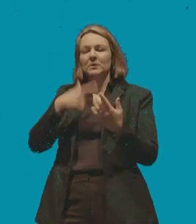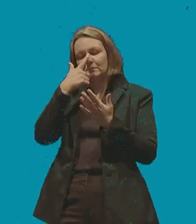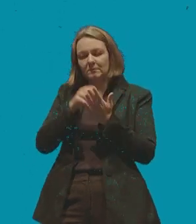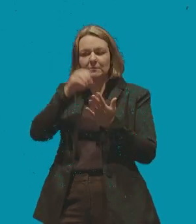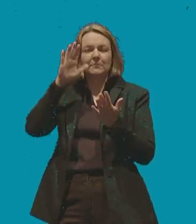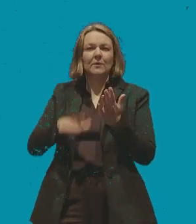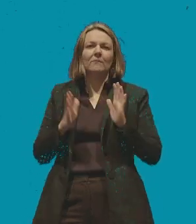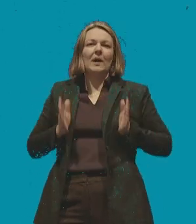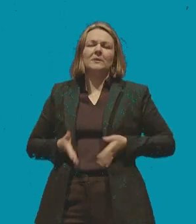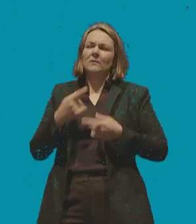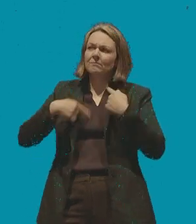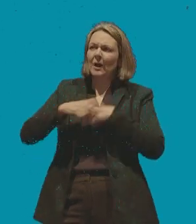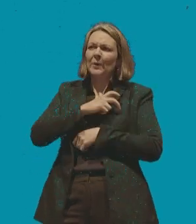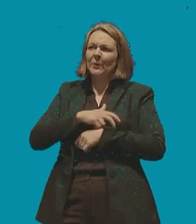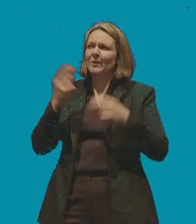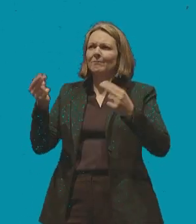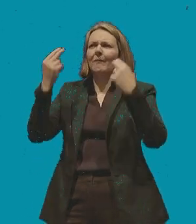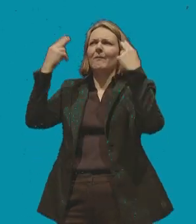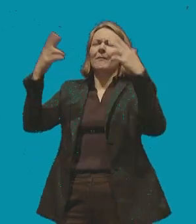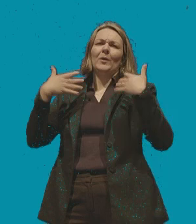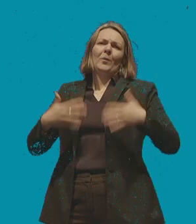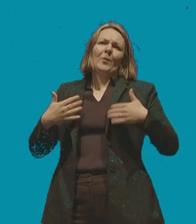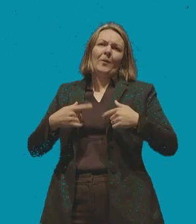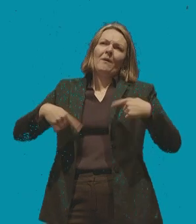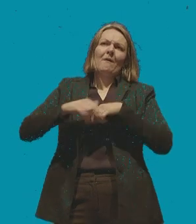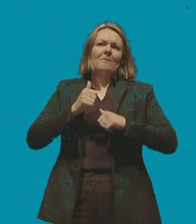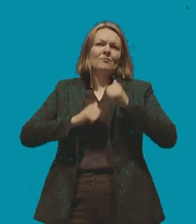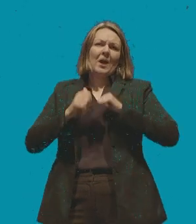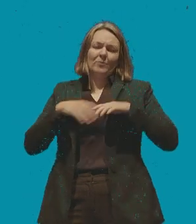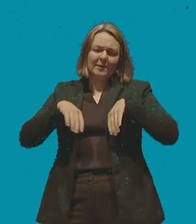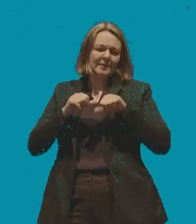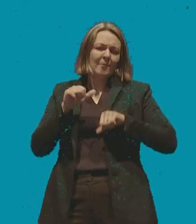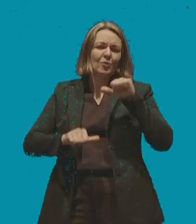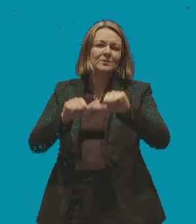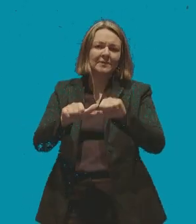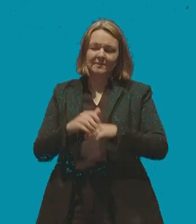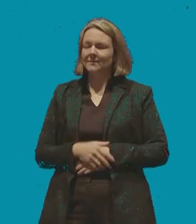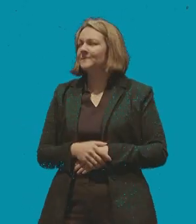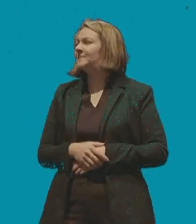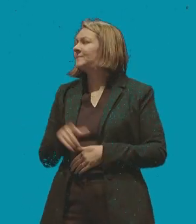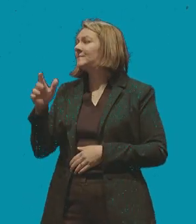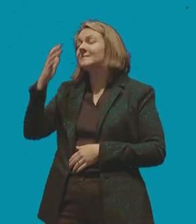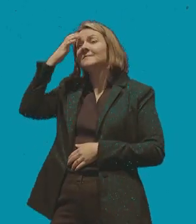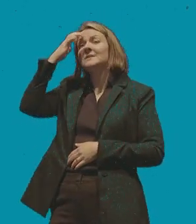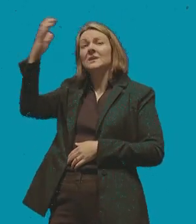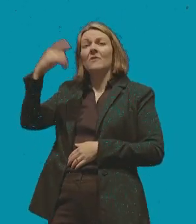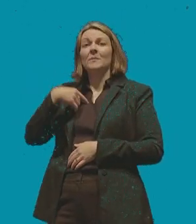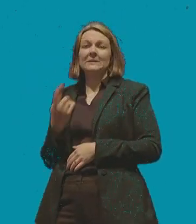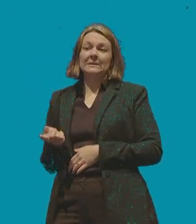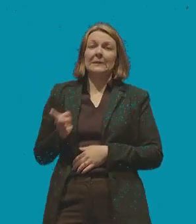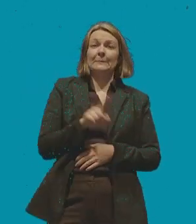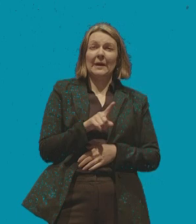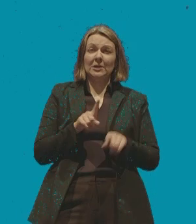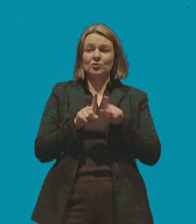coming to their union to fight back that started that process. We know that this desperate government has brought the Rwanda policy back,